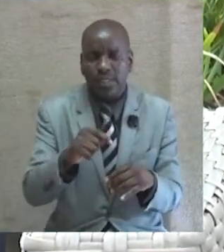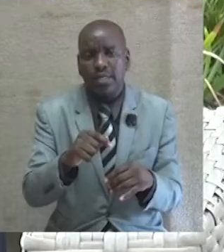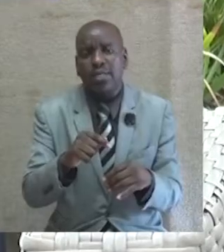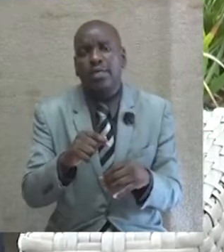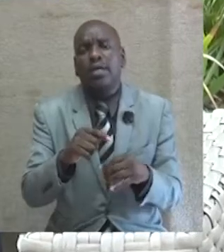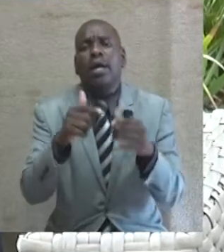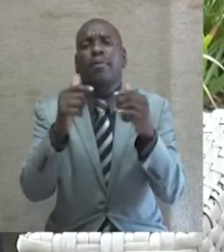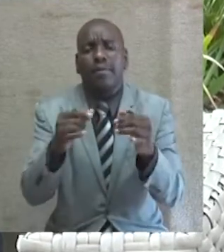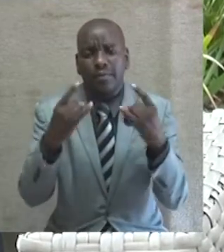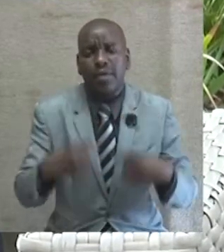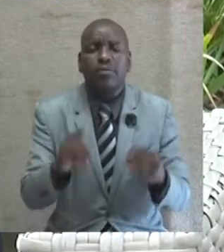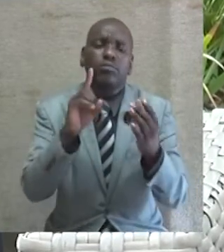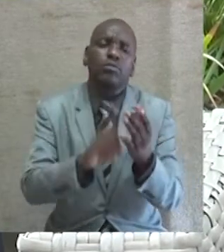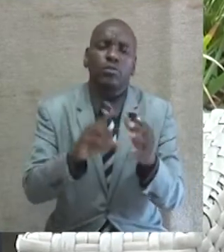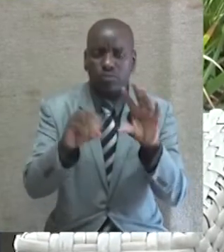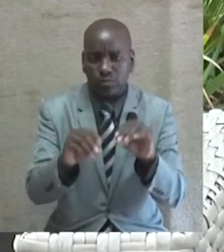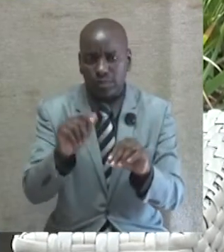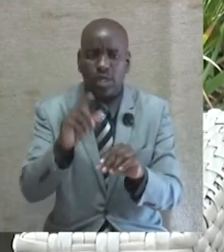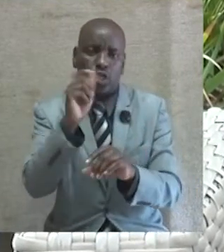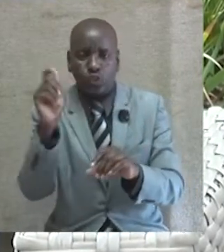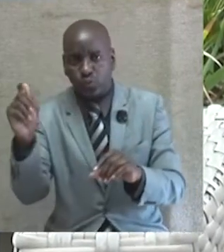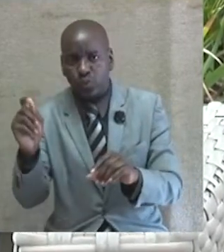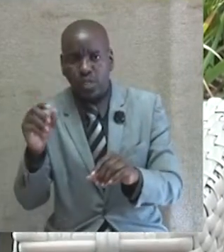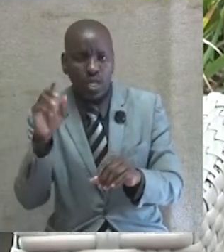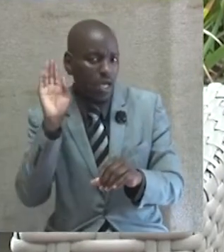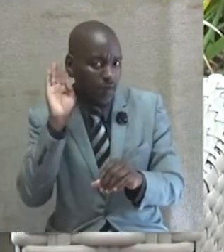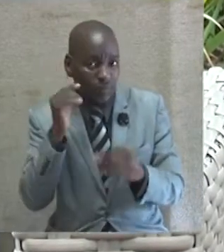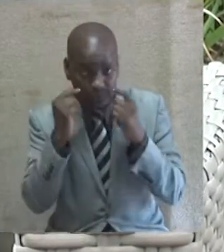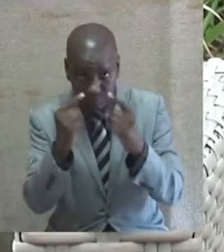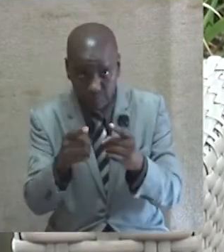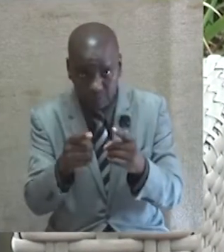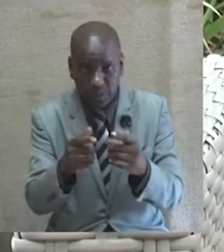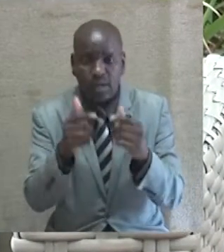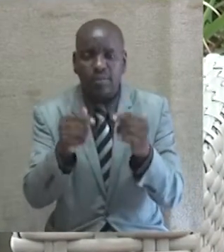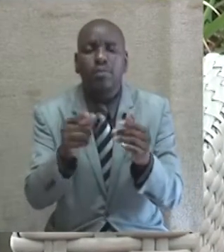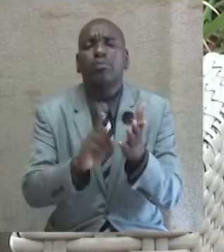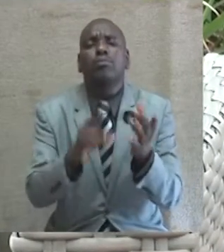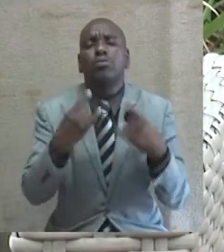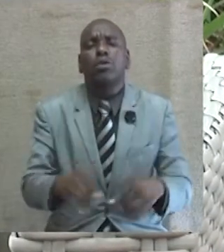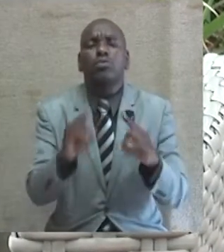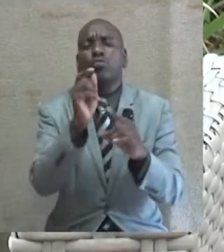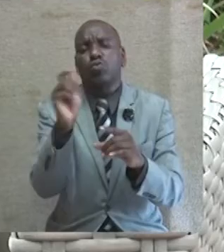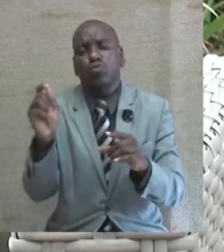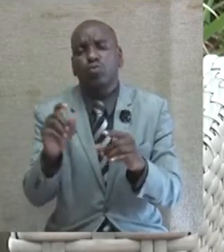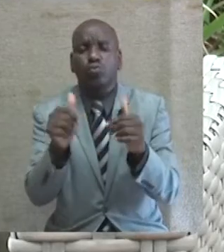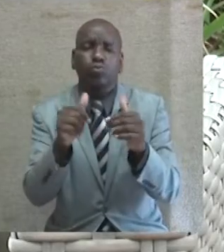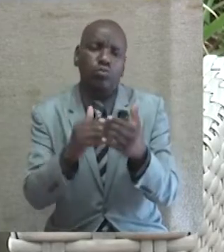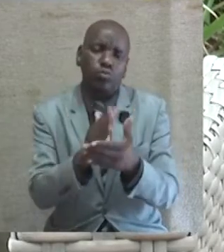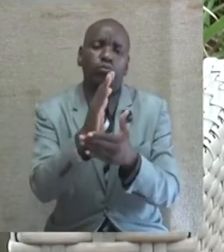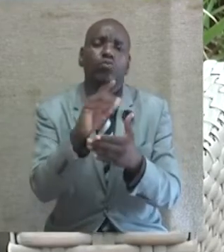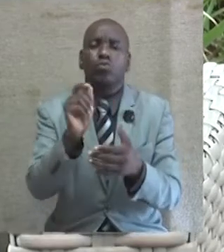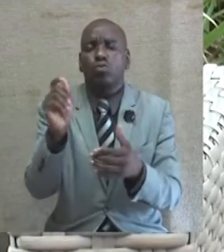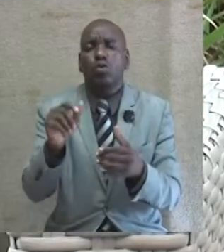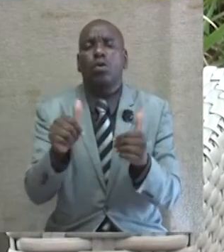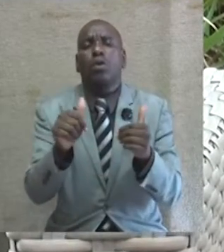about appointment of sexual reproductive health rights. And we have heard them saying that the appointment of sexual reproductive rights